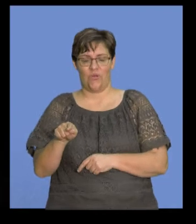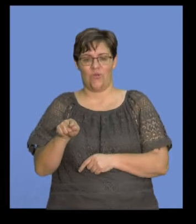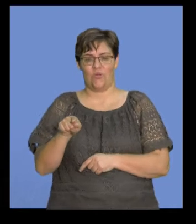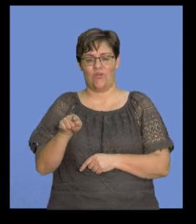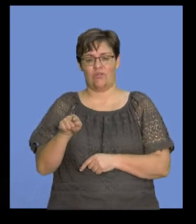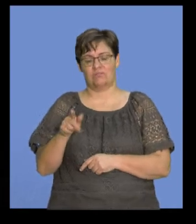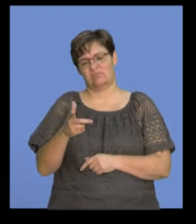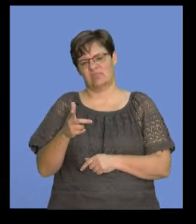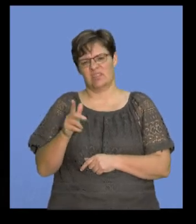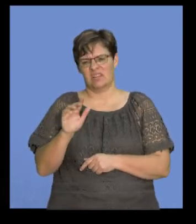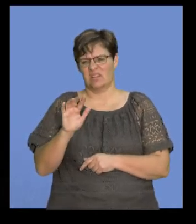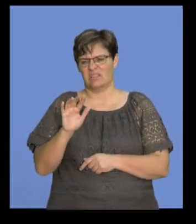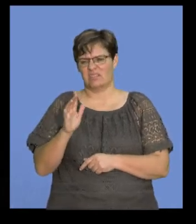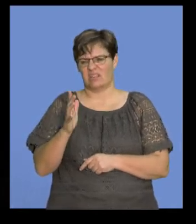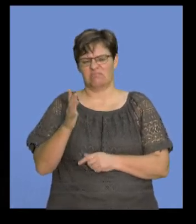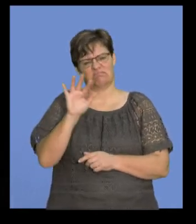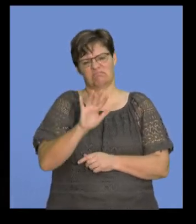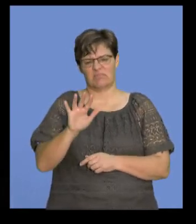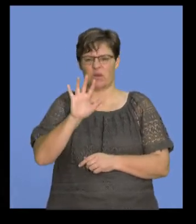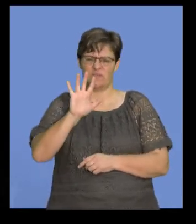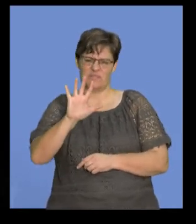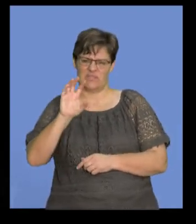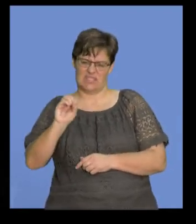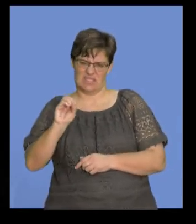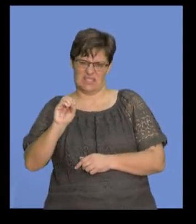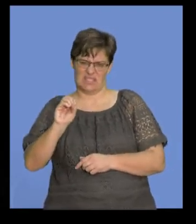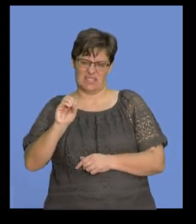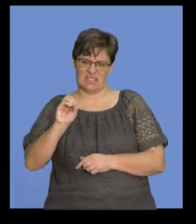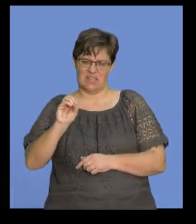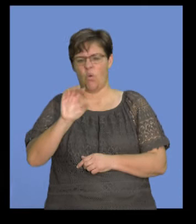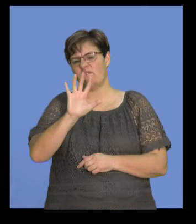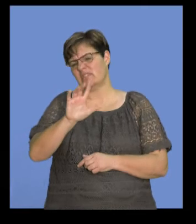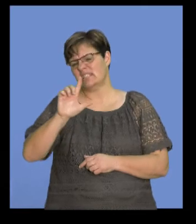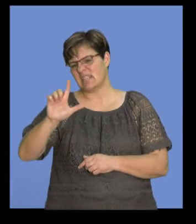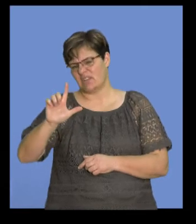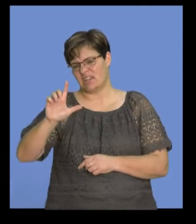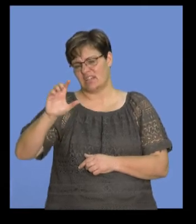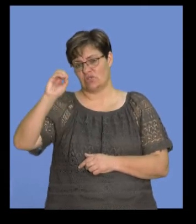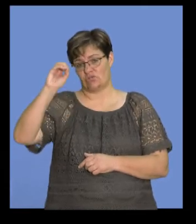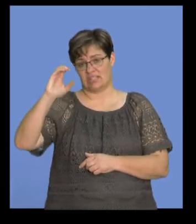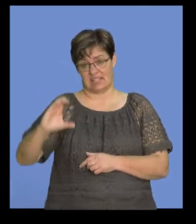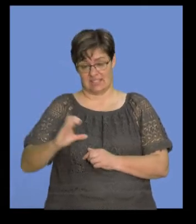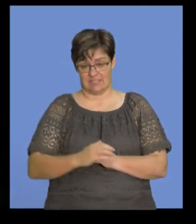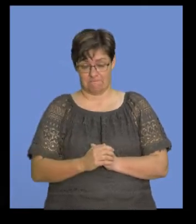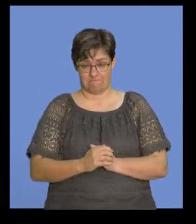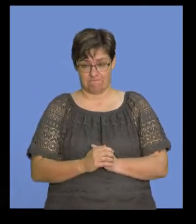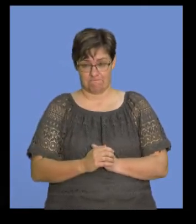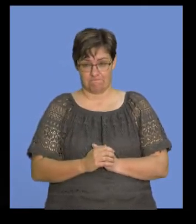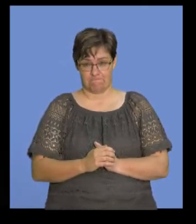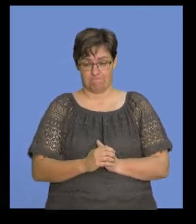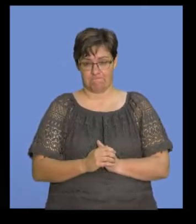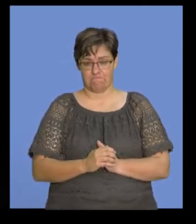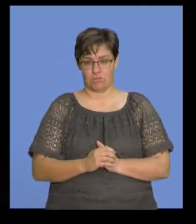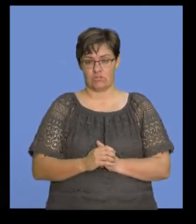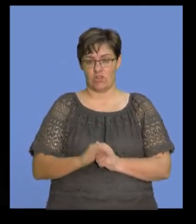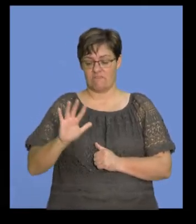50, say I think it's proportionately it's around 57 degrees Celsius. So